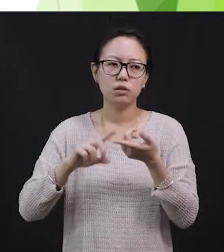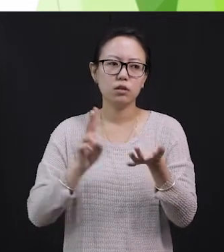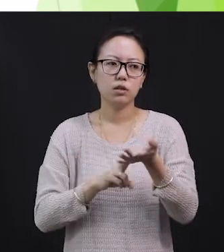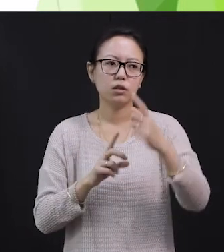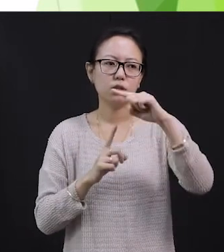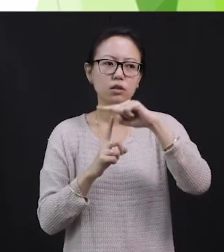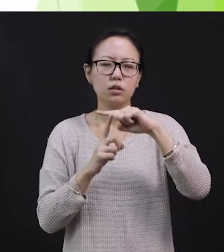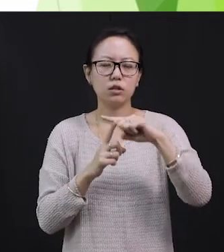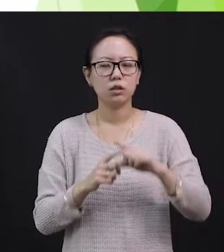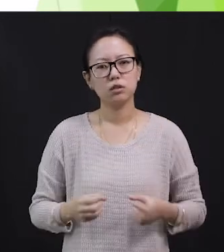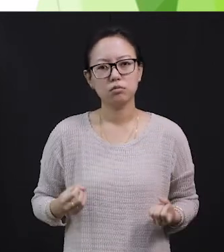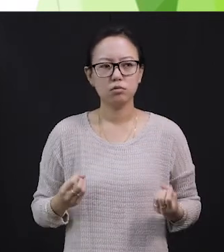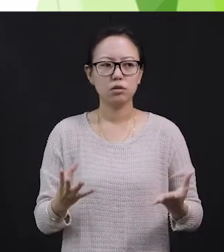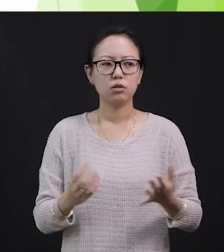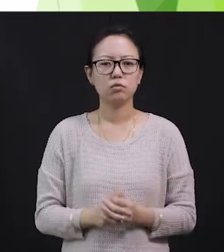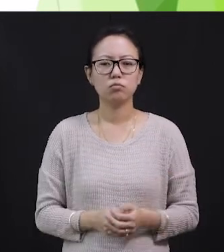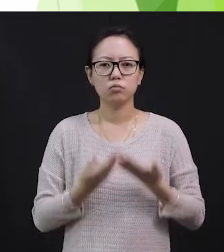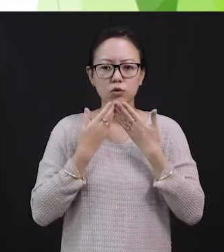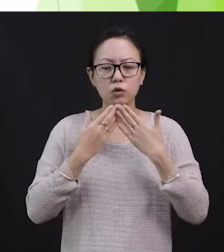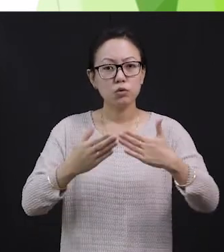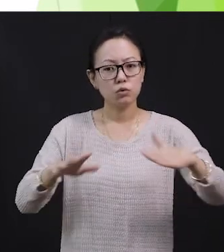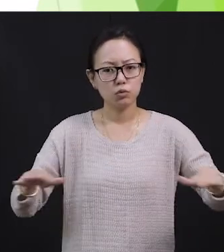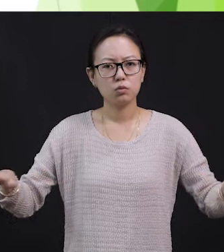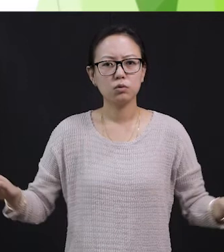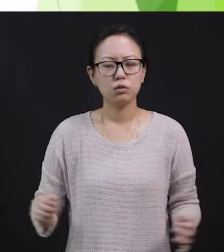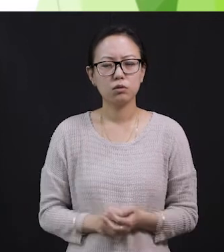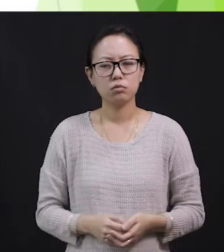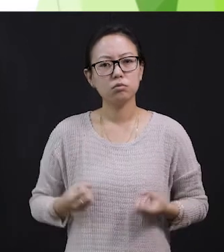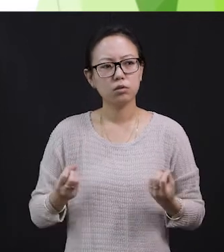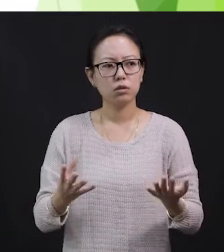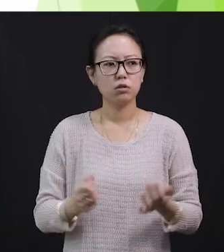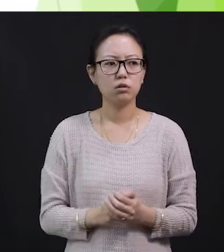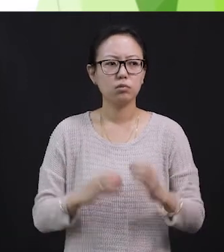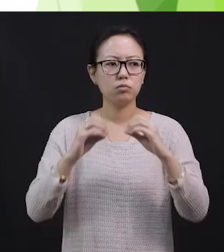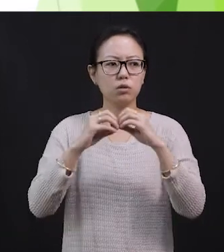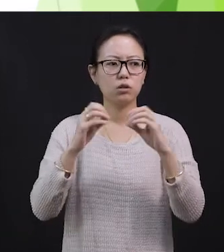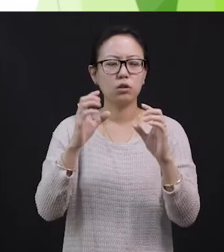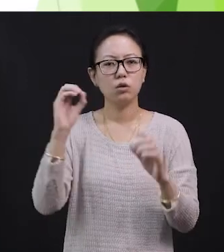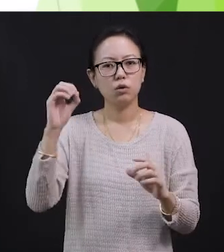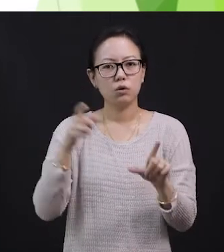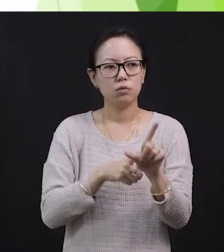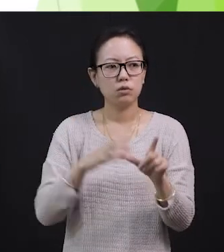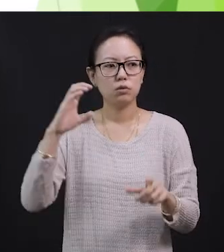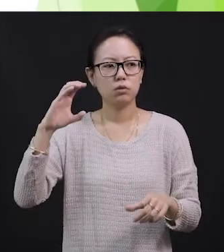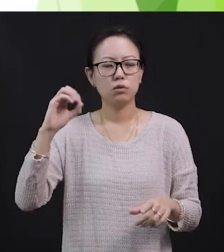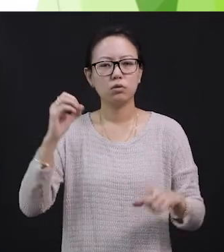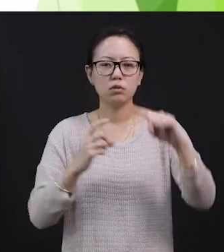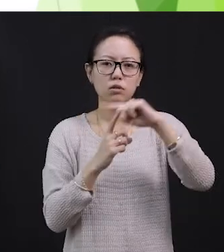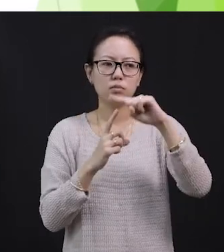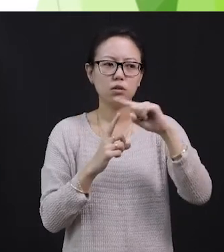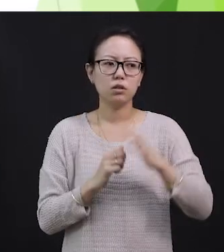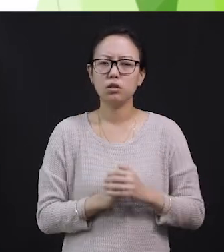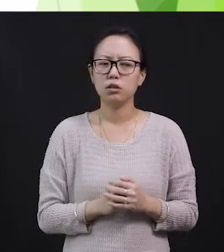as well. The students started boycotting the Calcutta University as a revolt against the Britishers, and at this